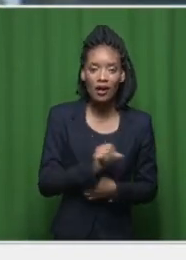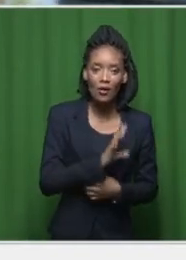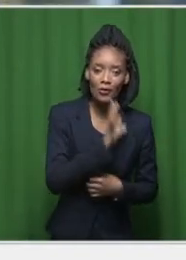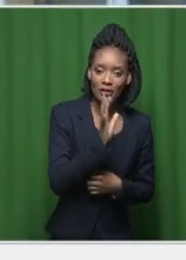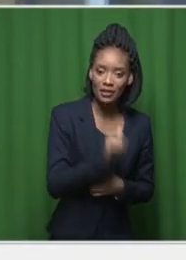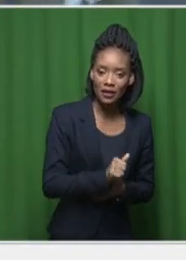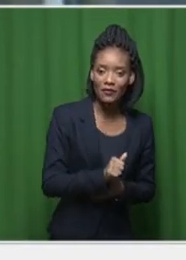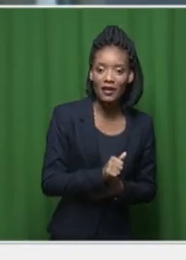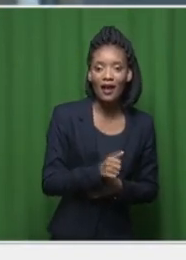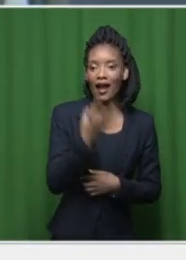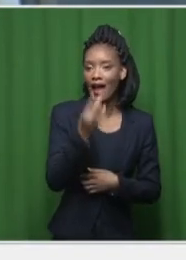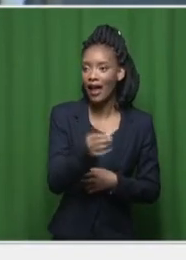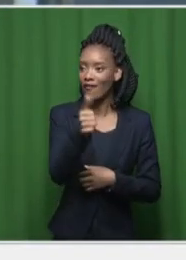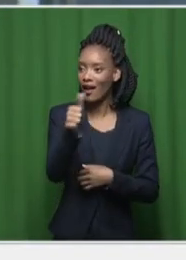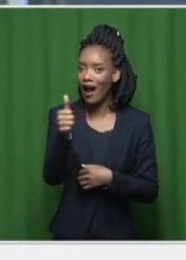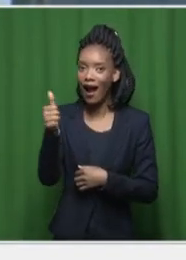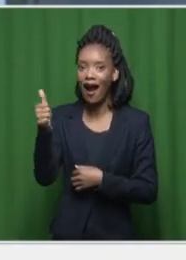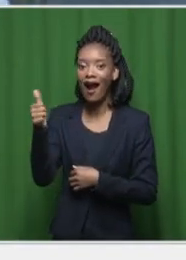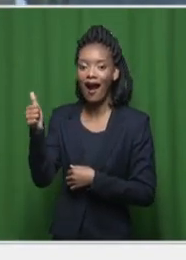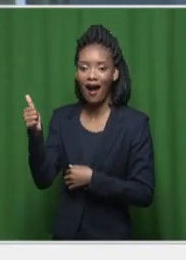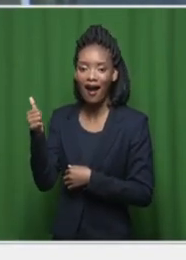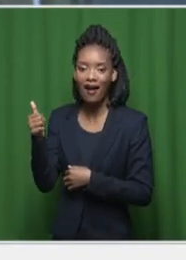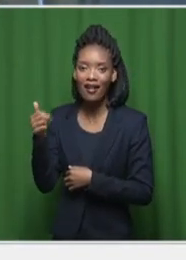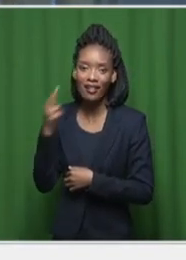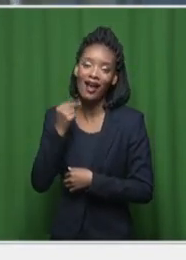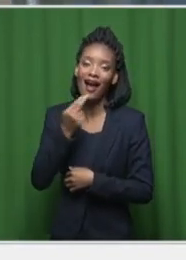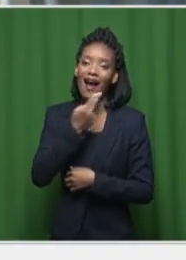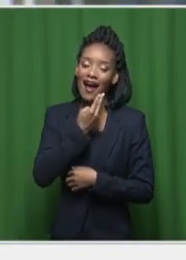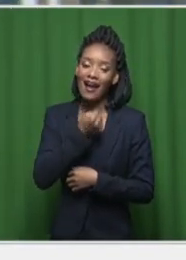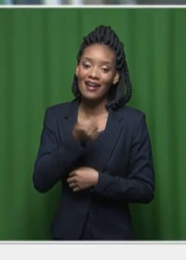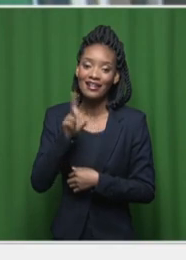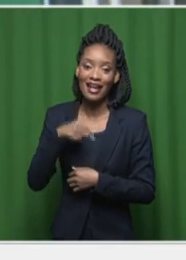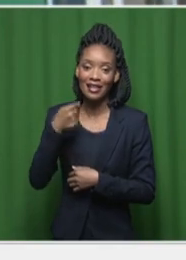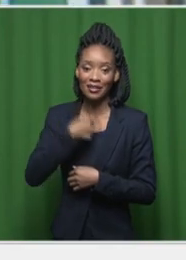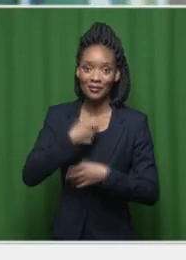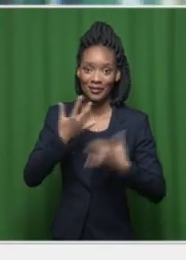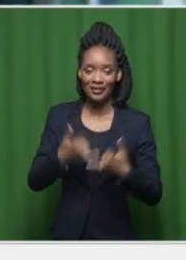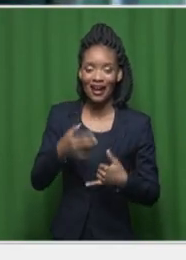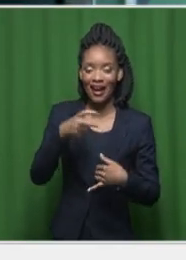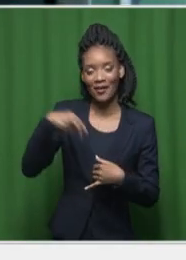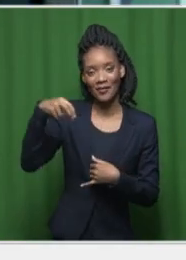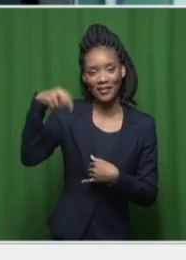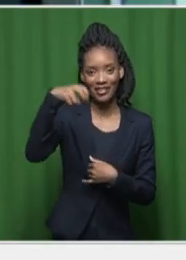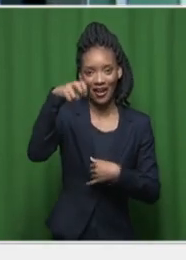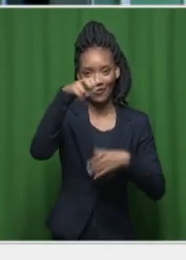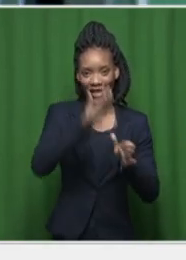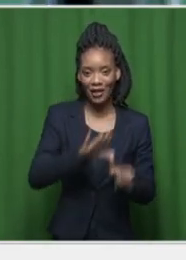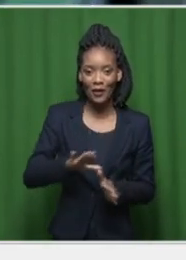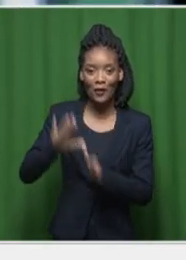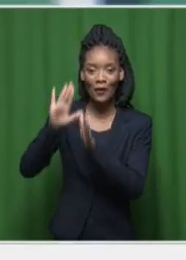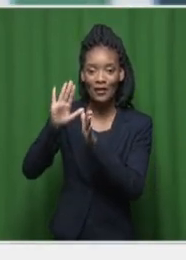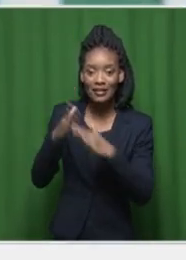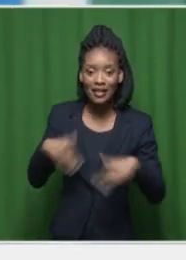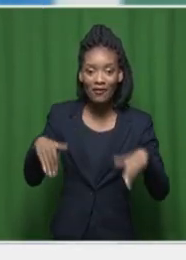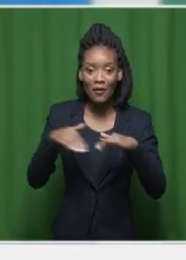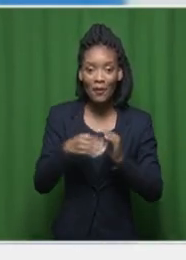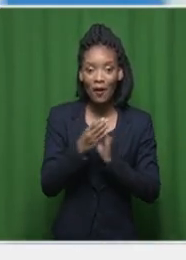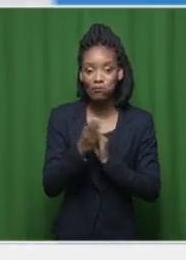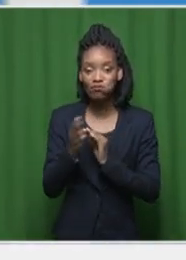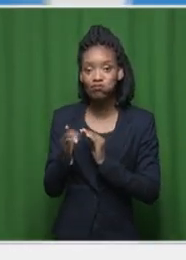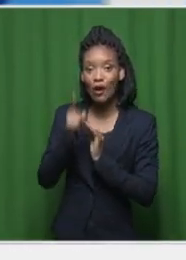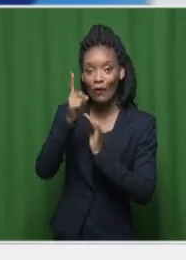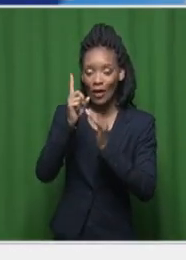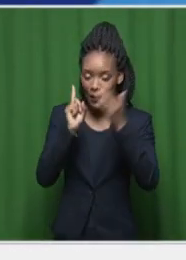there are so many other offerings that are available to us as we travel here to the continent. So this is where everybody is. And as soon as you come in